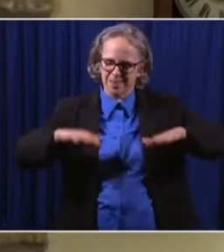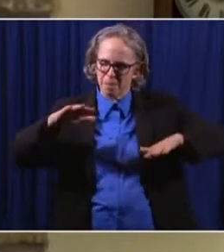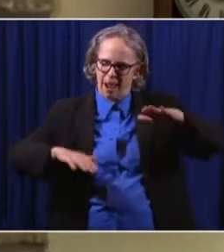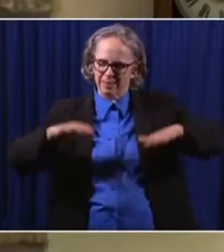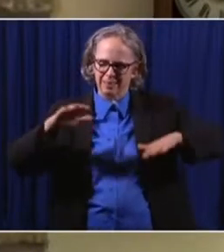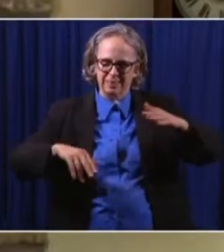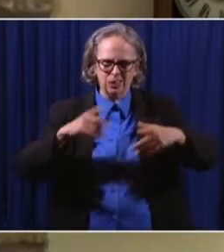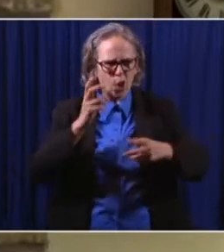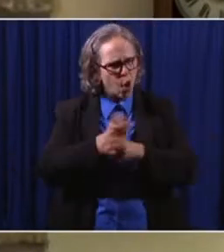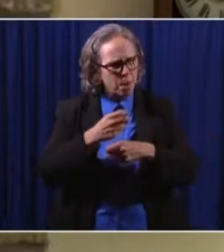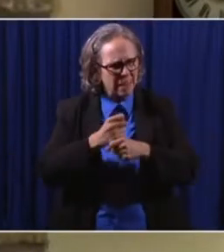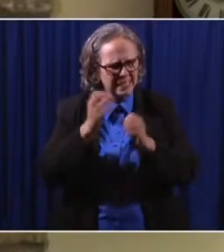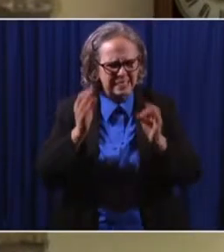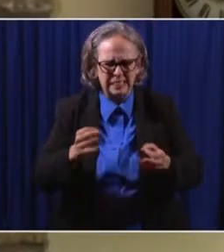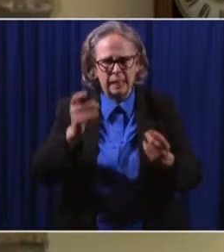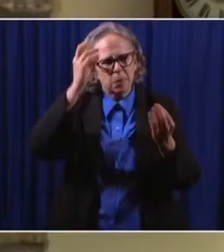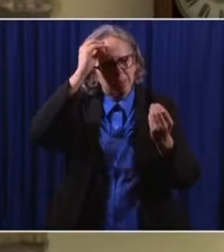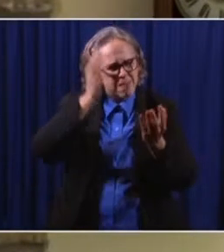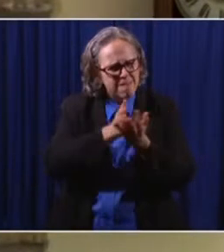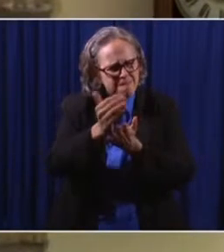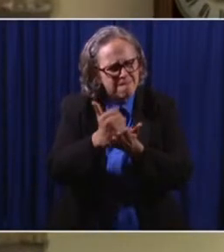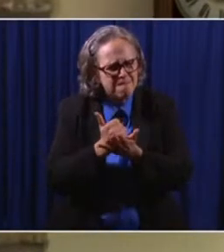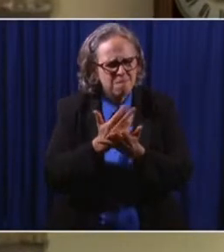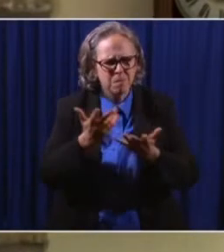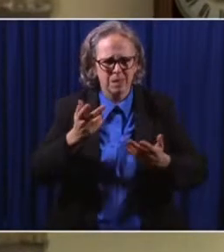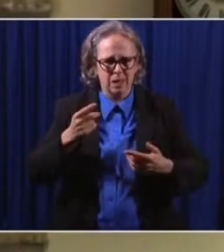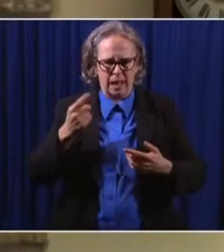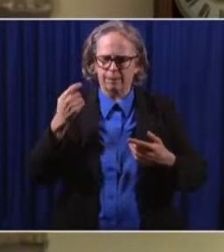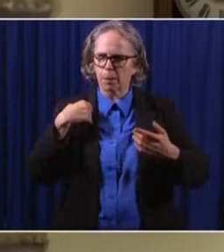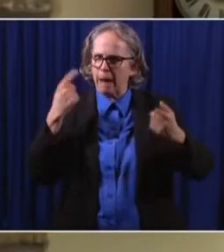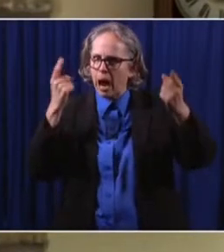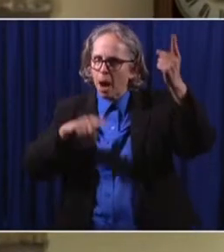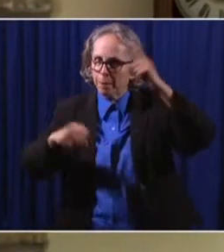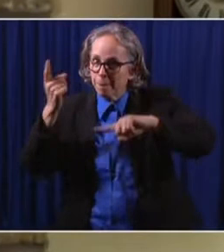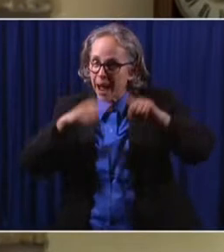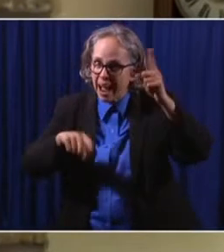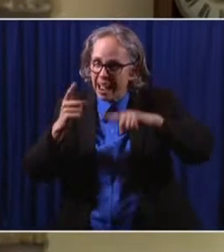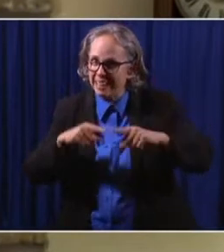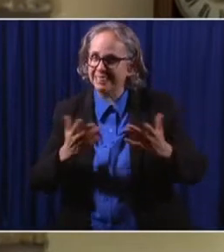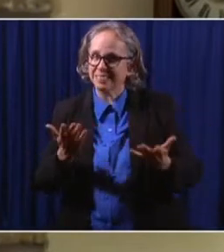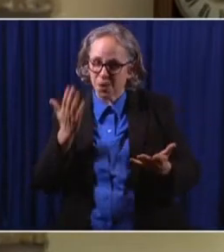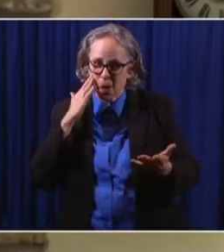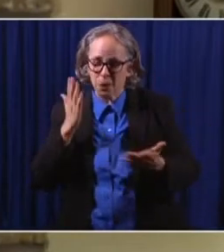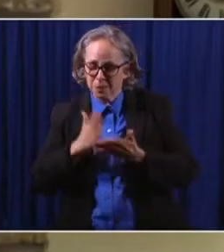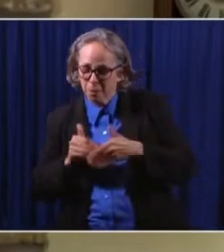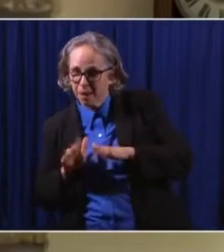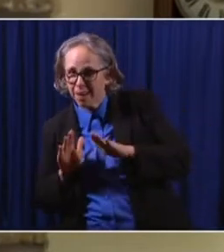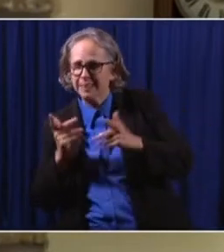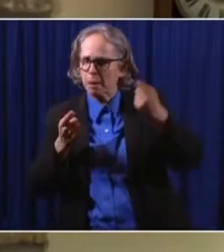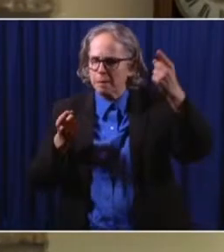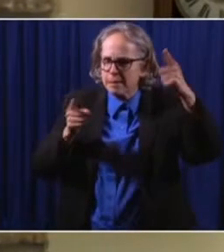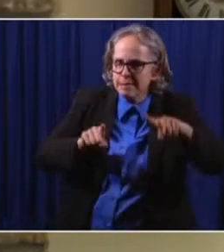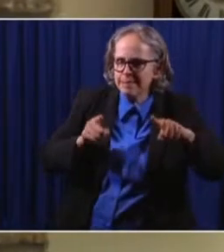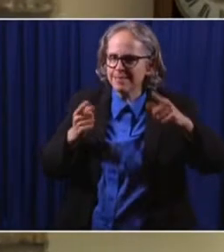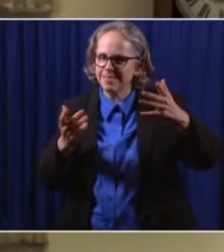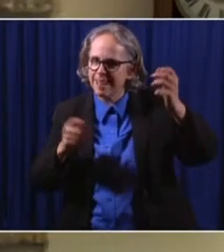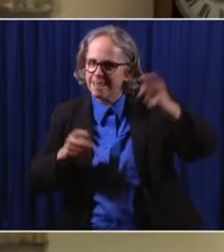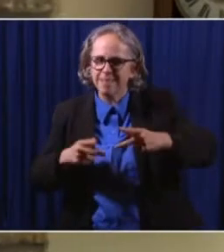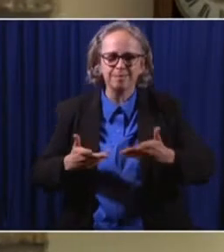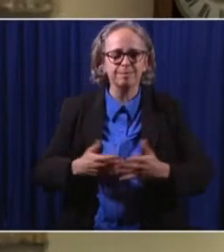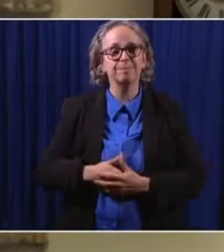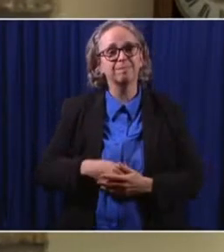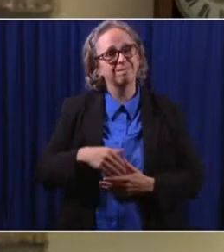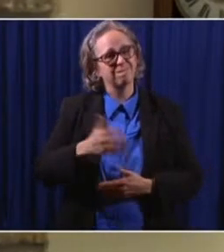come up with a compromise where we don't have any spectators other than the families, and we let the athletes play.